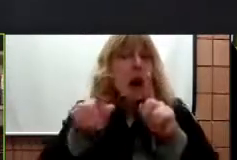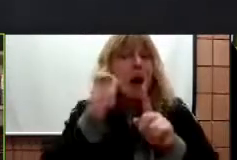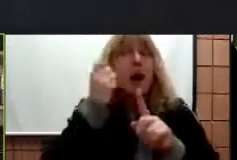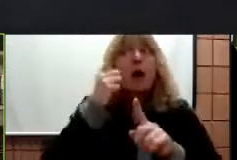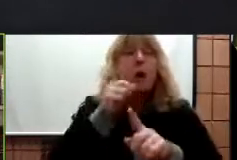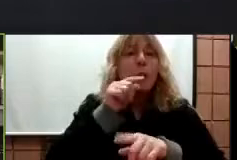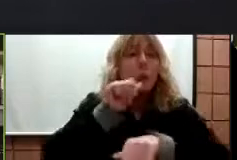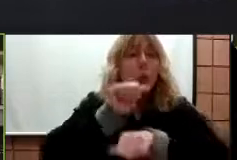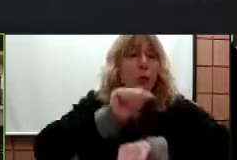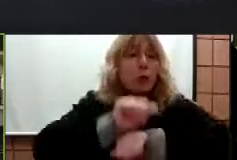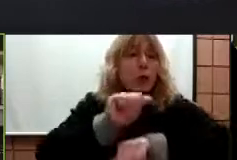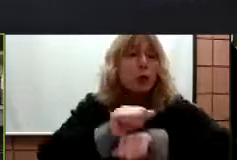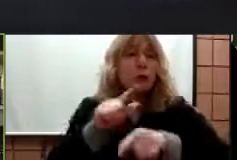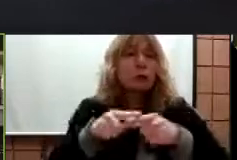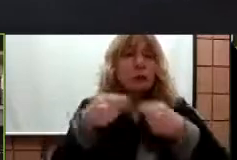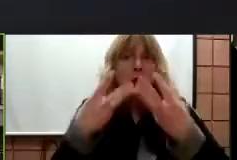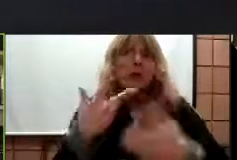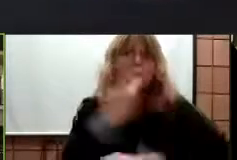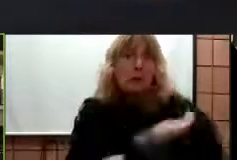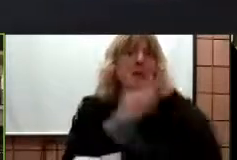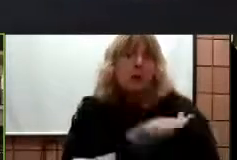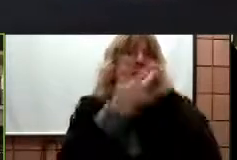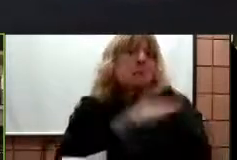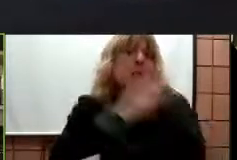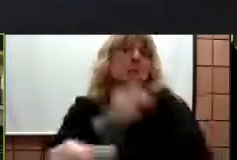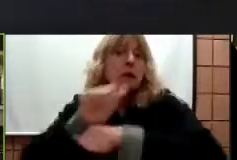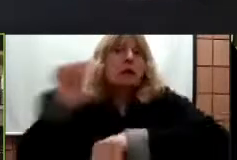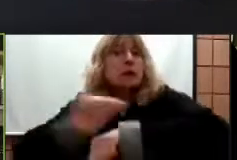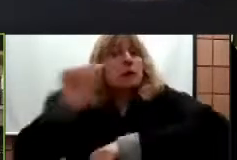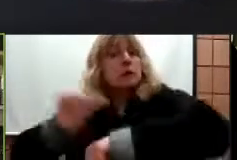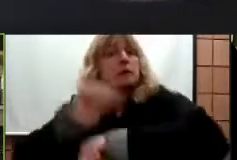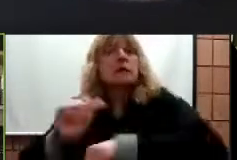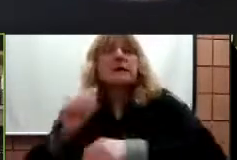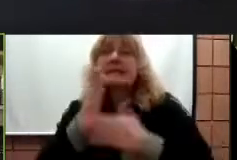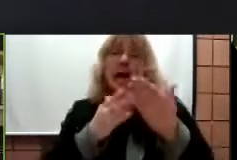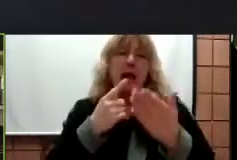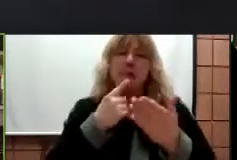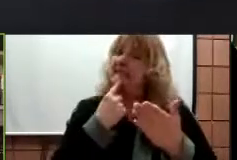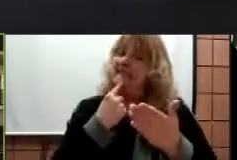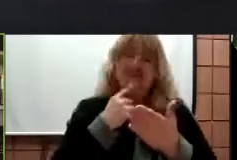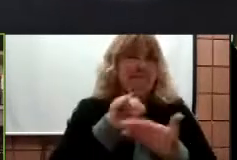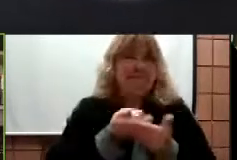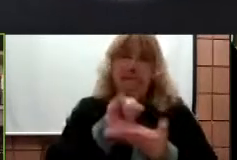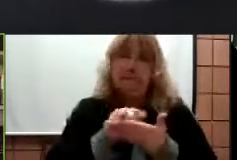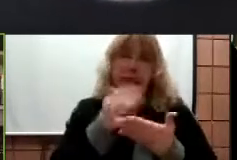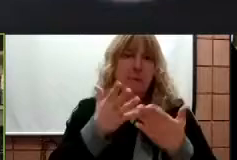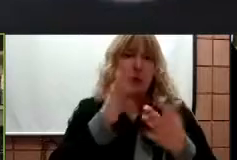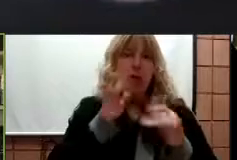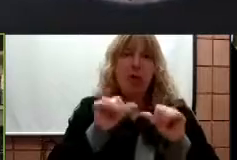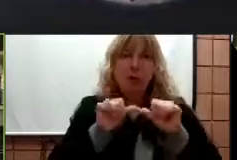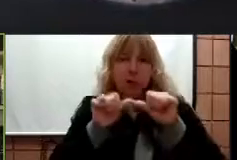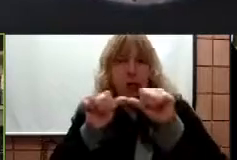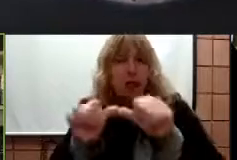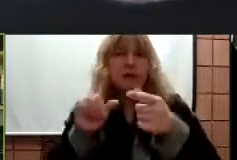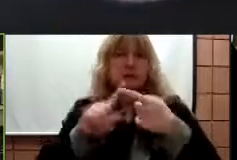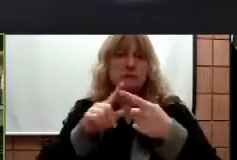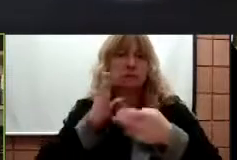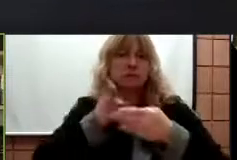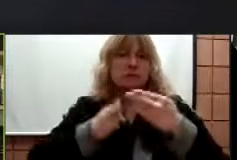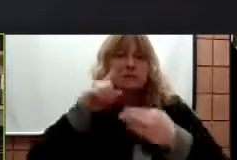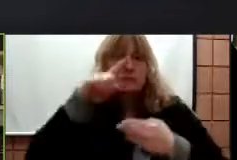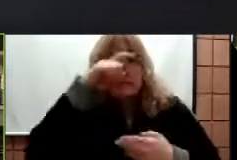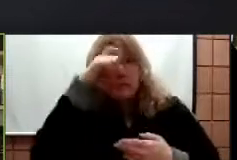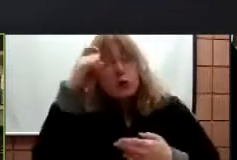vaccines, and how fast they can do that. So some people have said it will take till the end of the summer to get everybody vaccinated. Some people have said it'll be in early